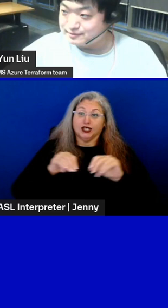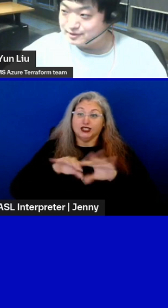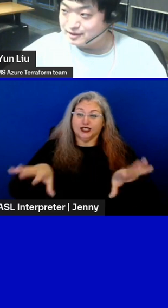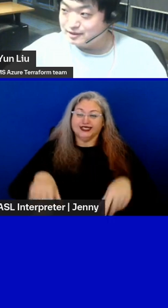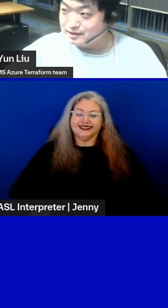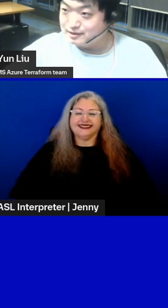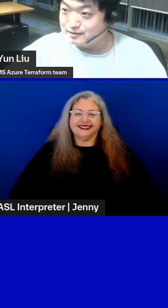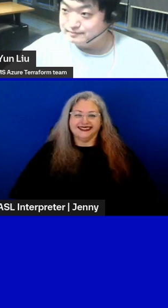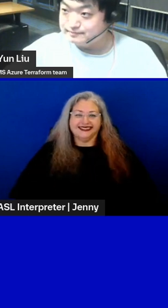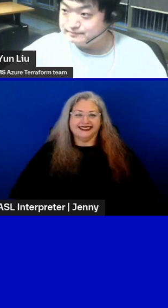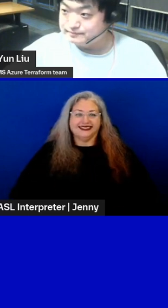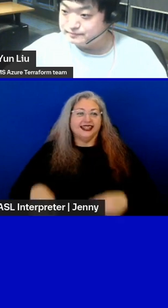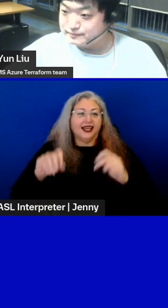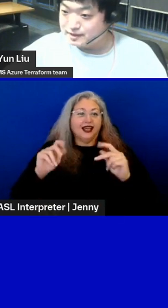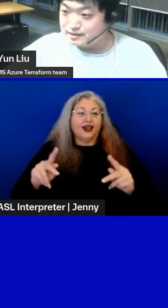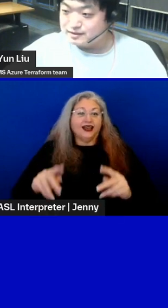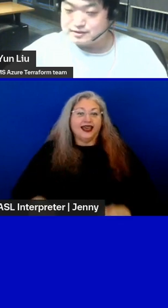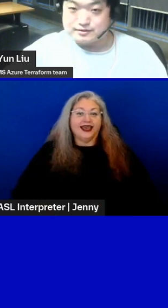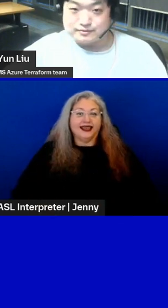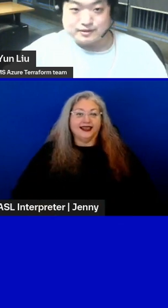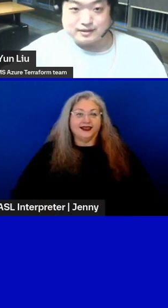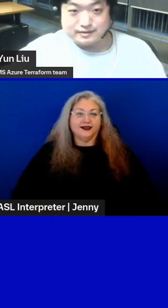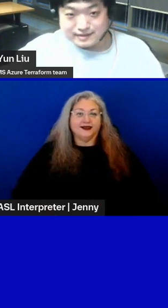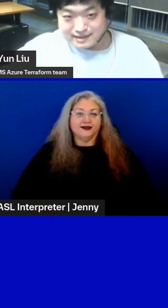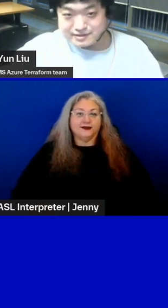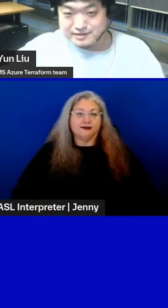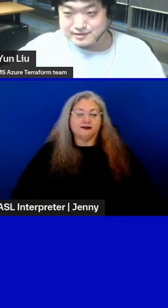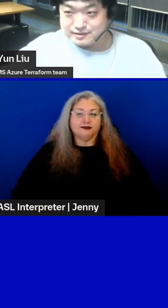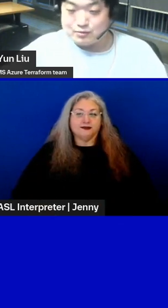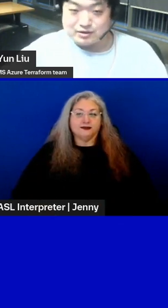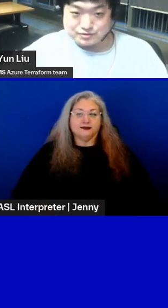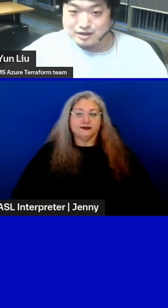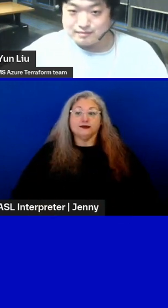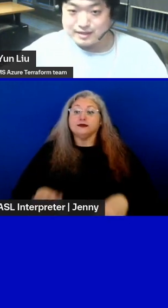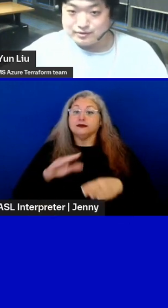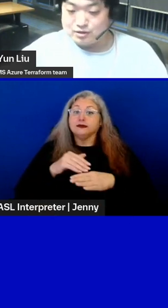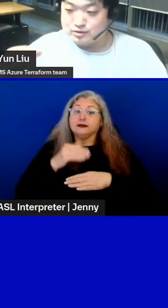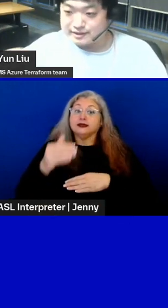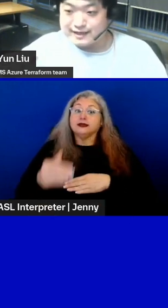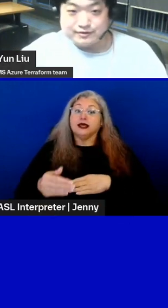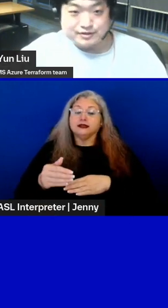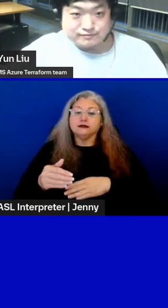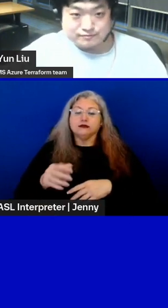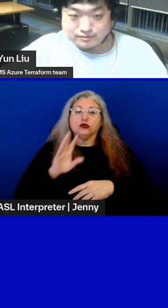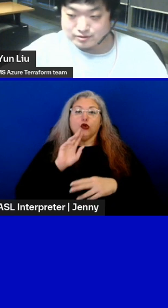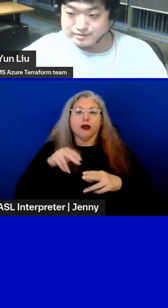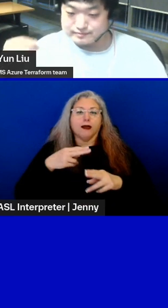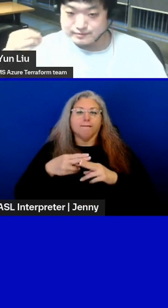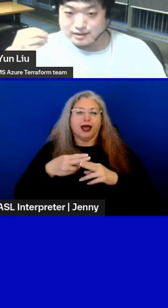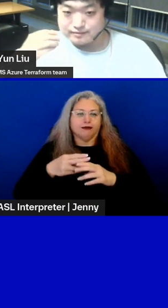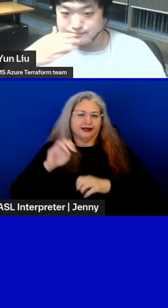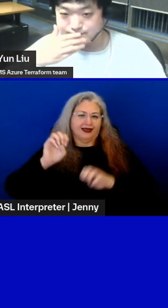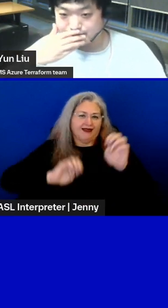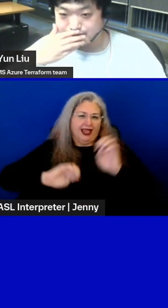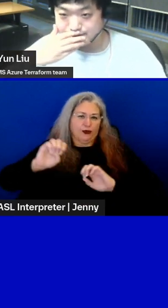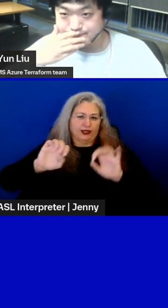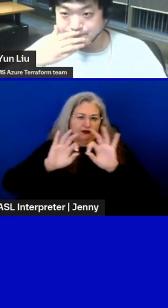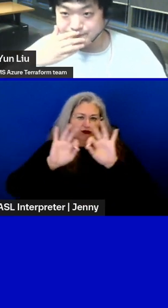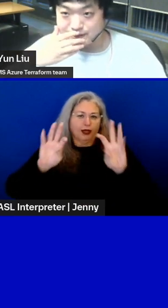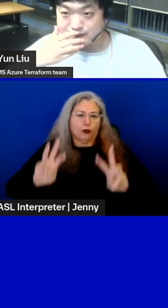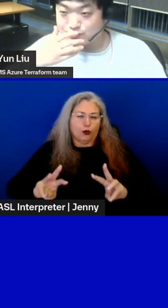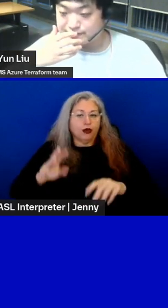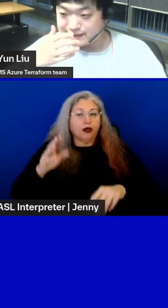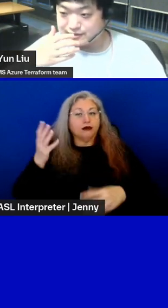Okay. Um, so next, I want to talk about our evaluation framework